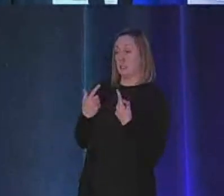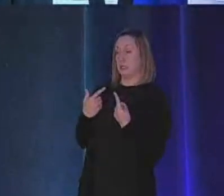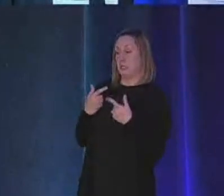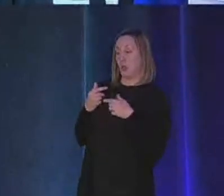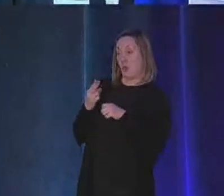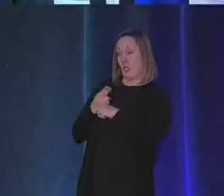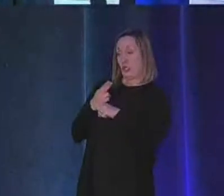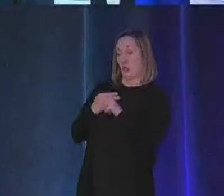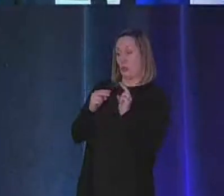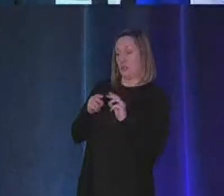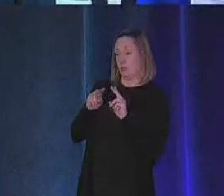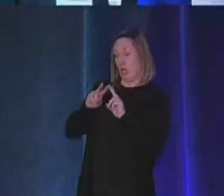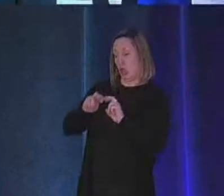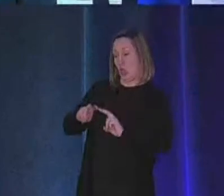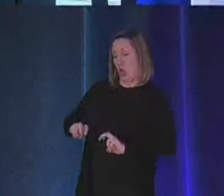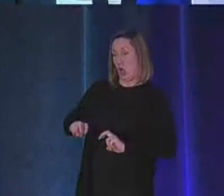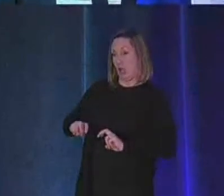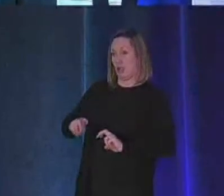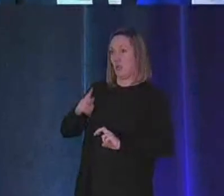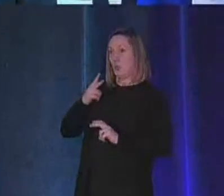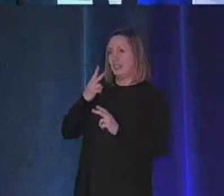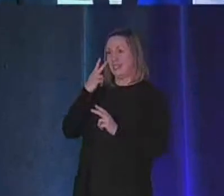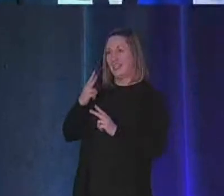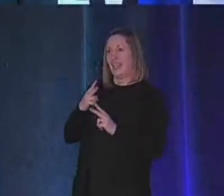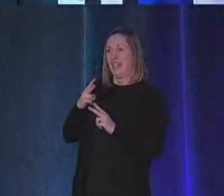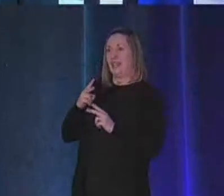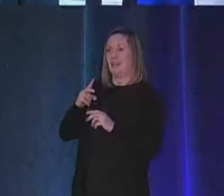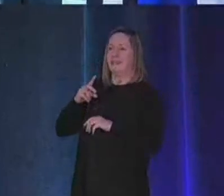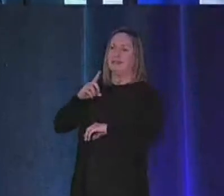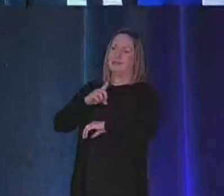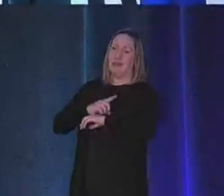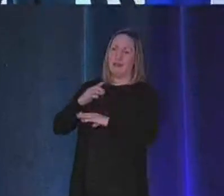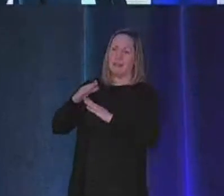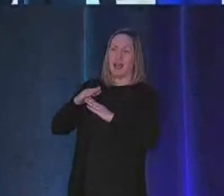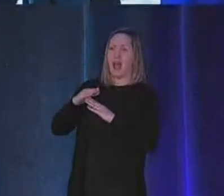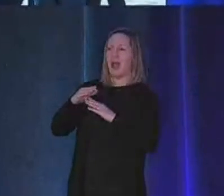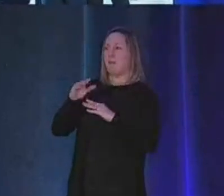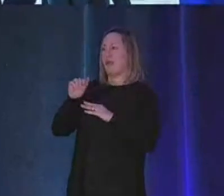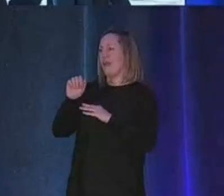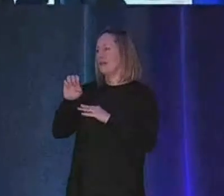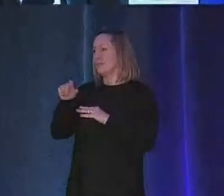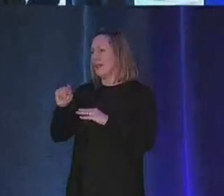open and we're seeing poorly sized images, desktop assets going down to